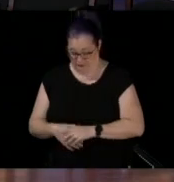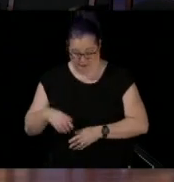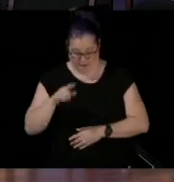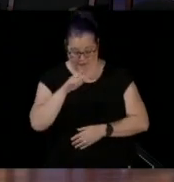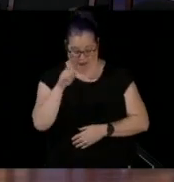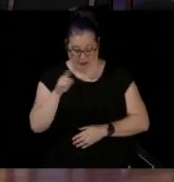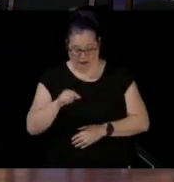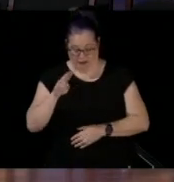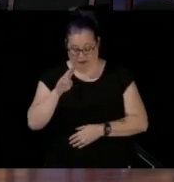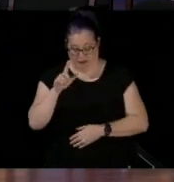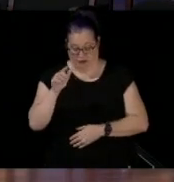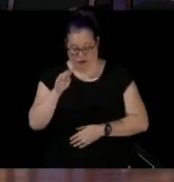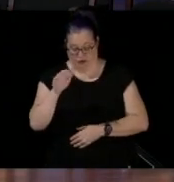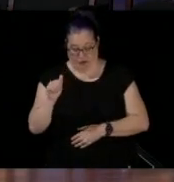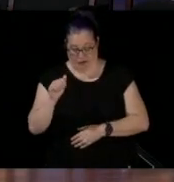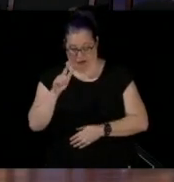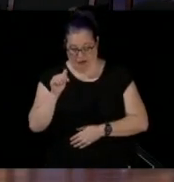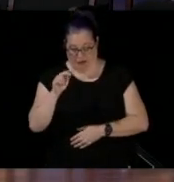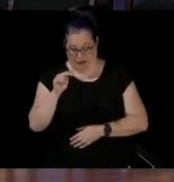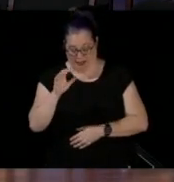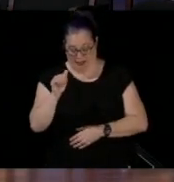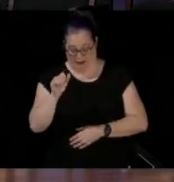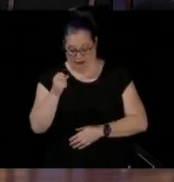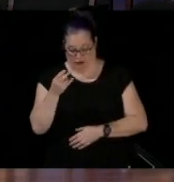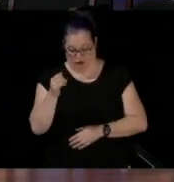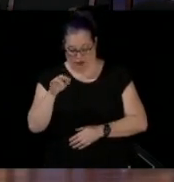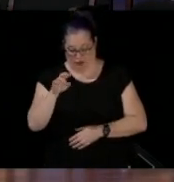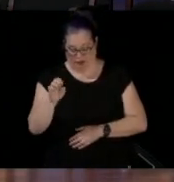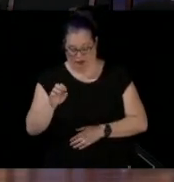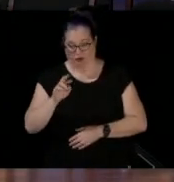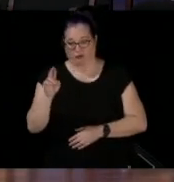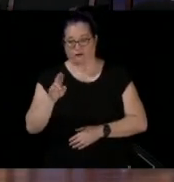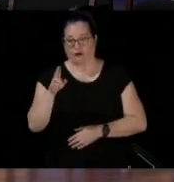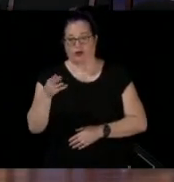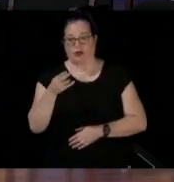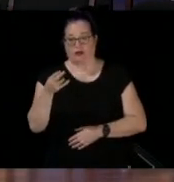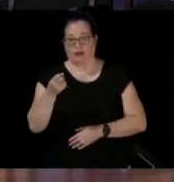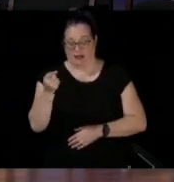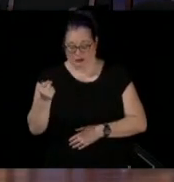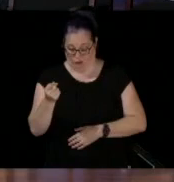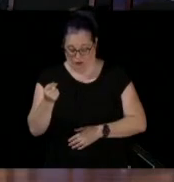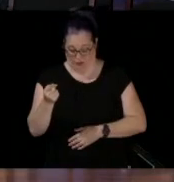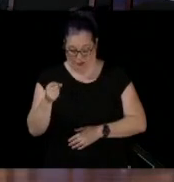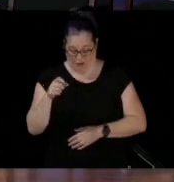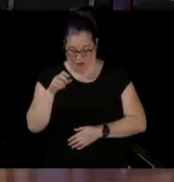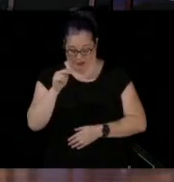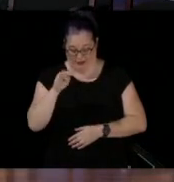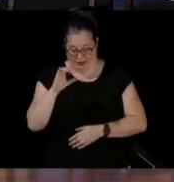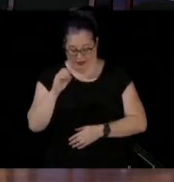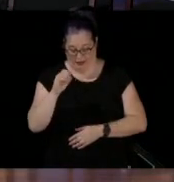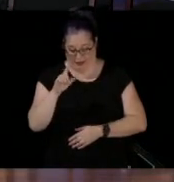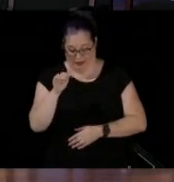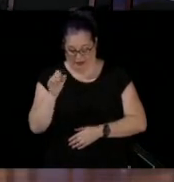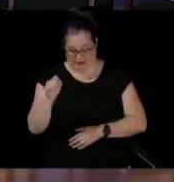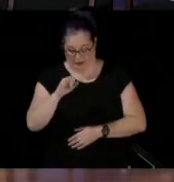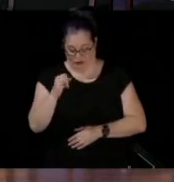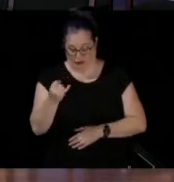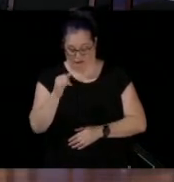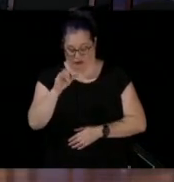Mrs. Zulma Lancashire, River Hill High School. Nicholas Jeffrey